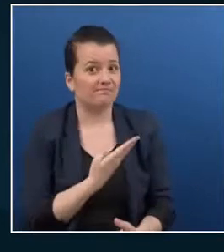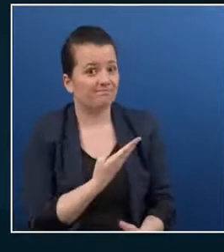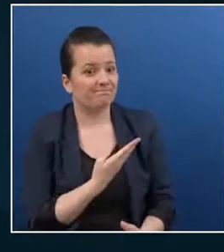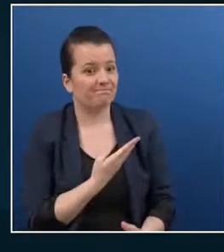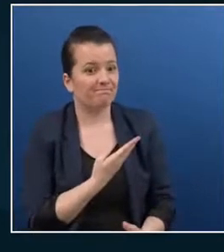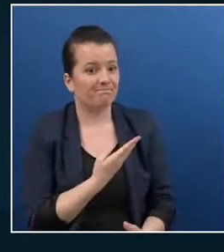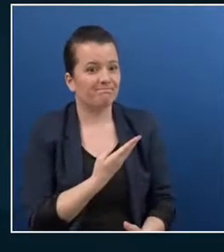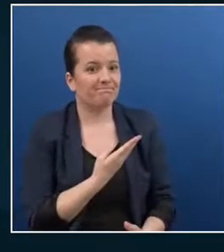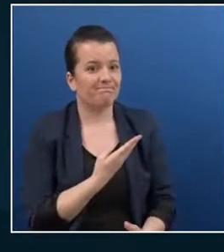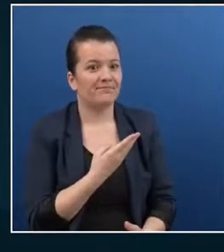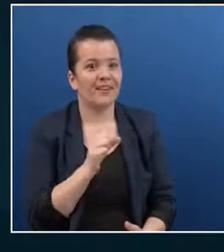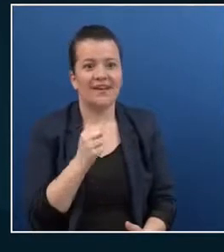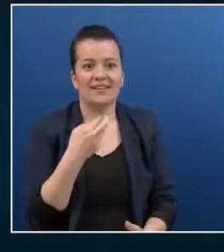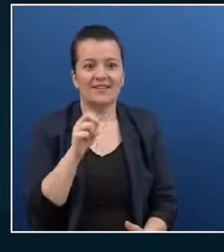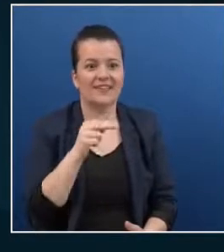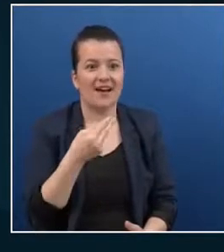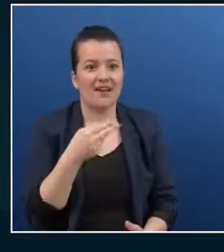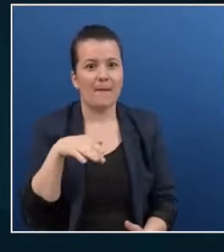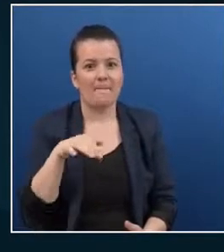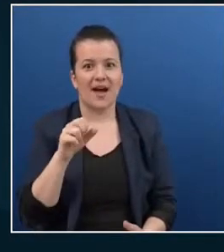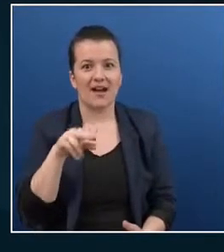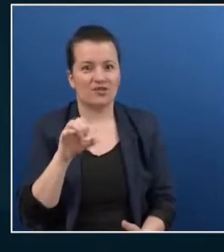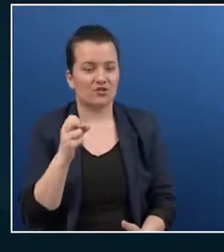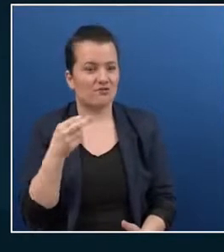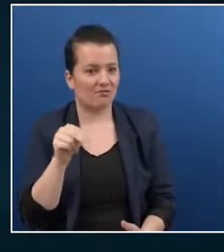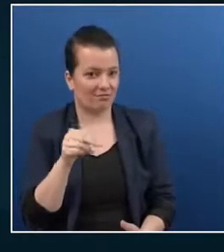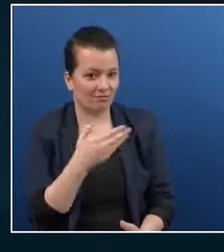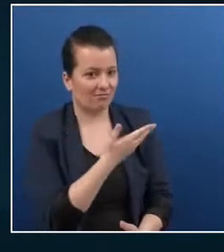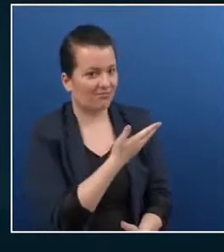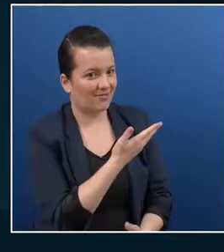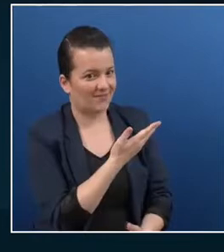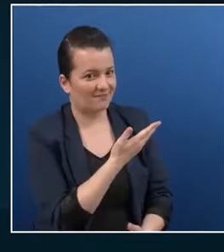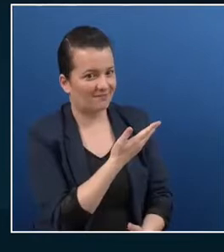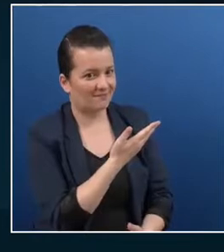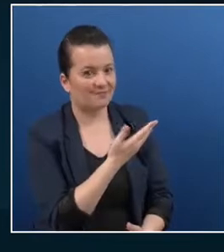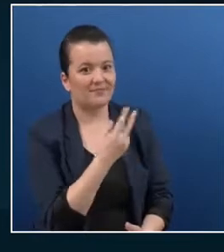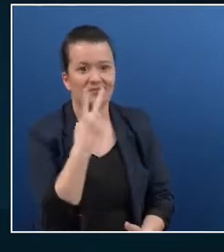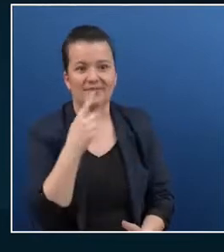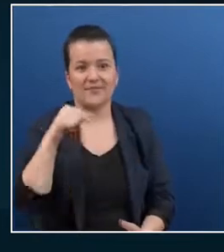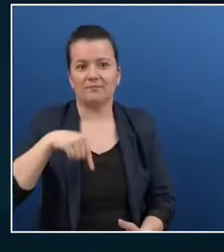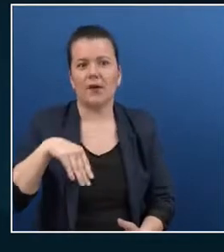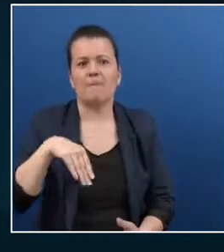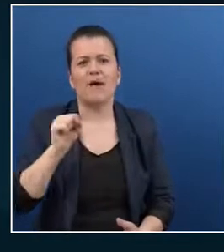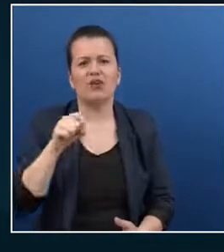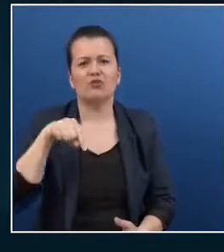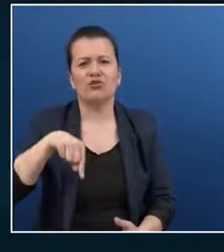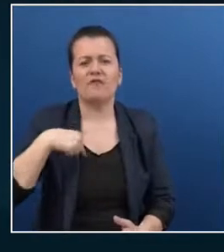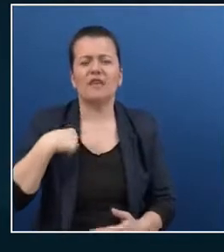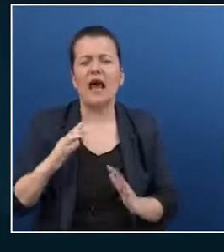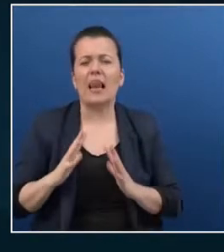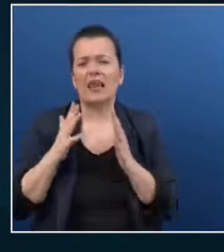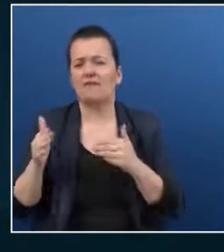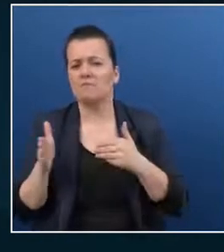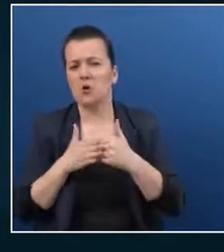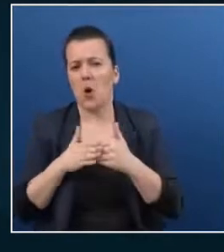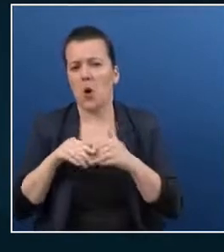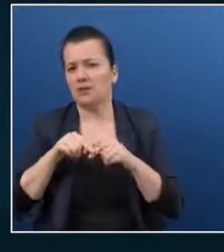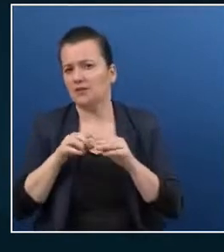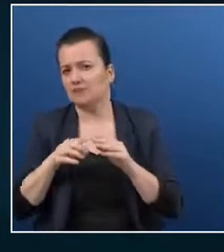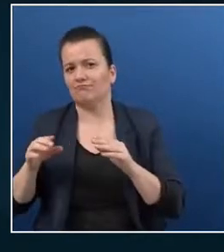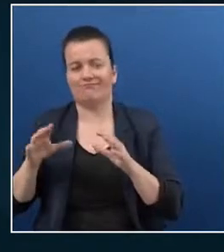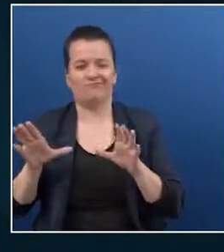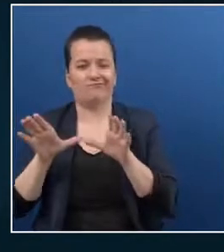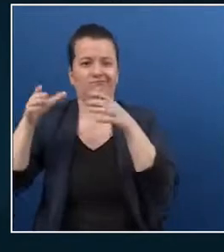solution architect here at Microsoft. I live near headquarters. So for me, it's early. I know for you, it's